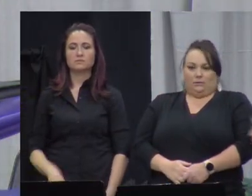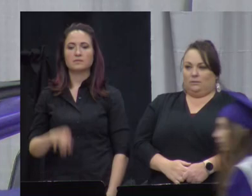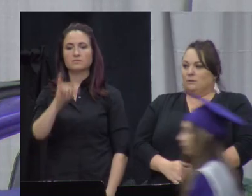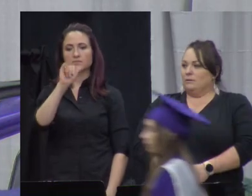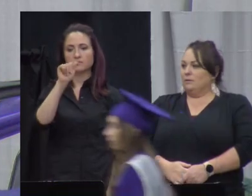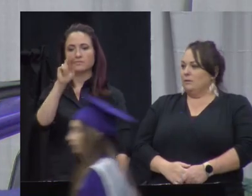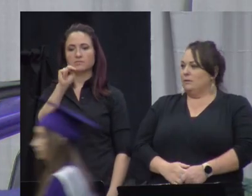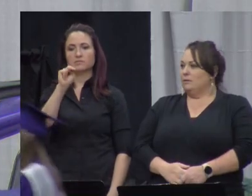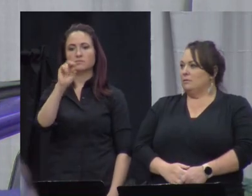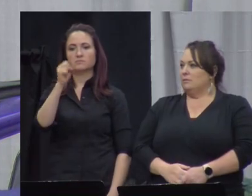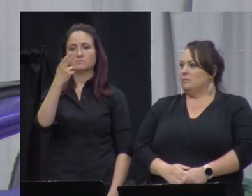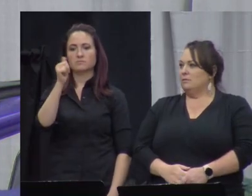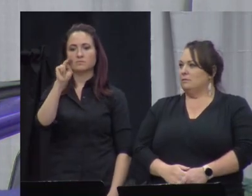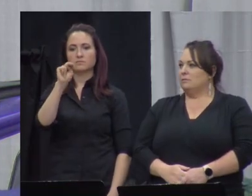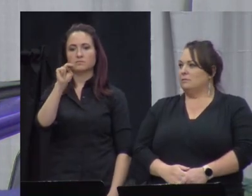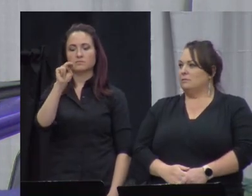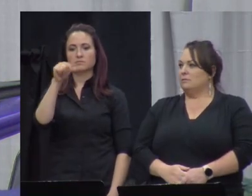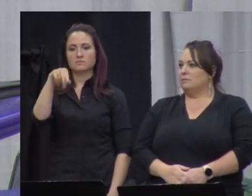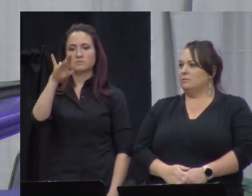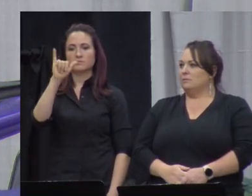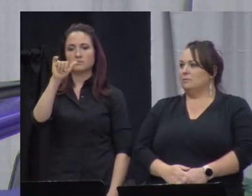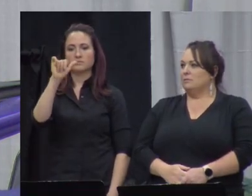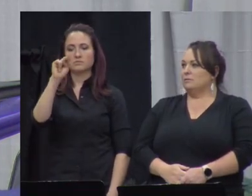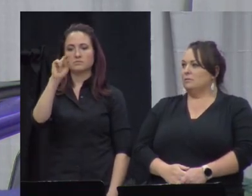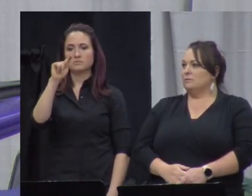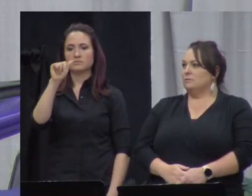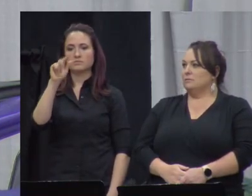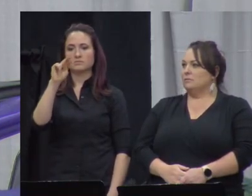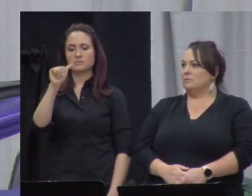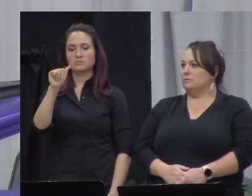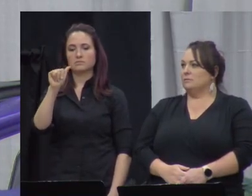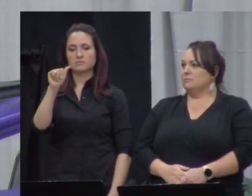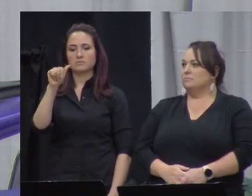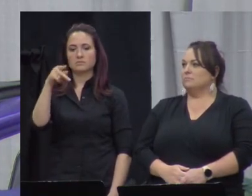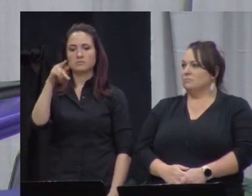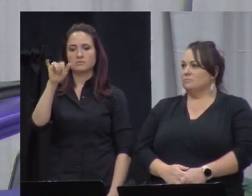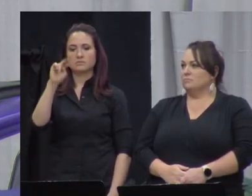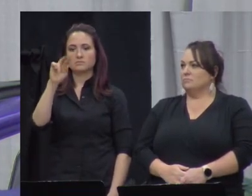Ian Shane Quintana Pionzik.